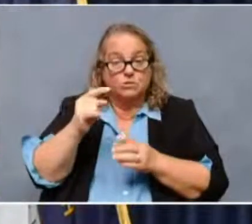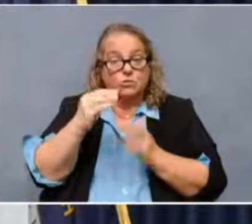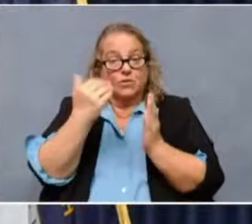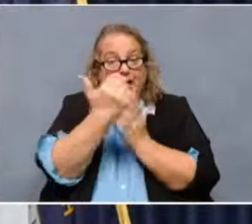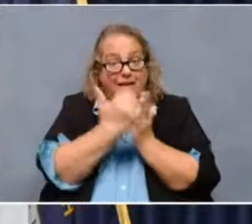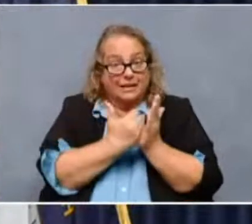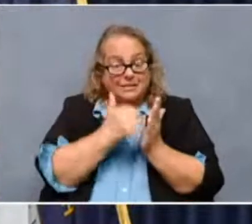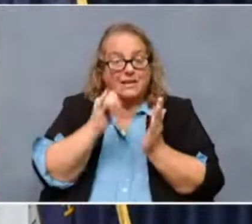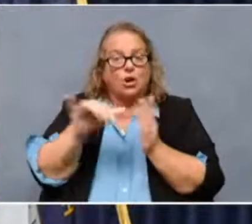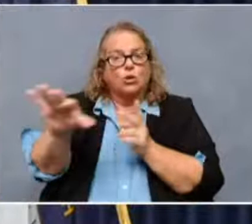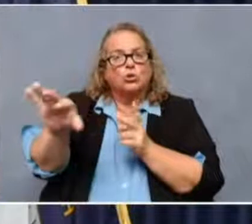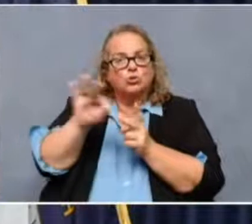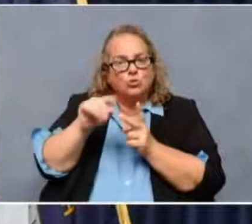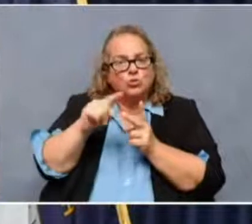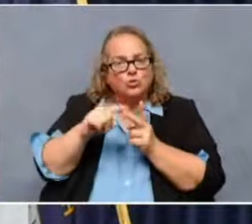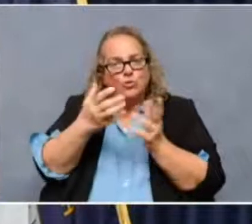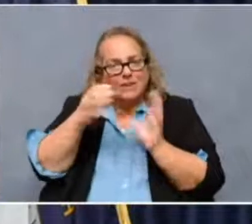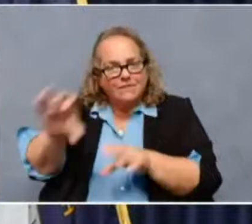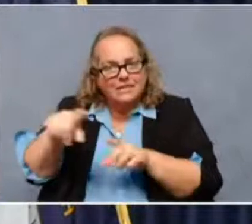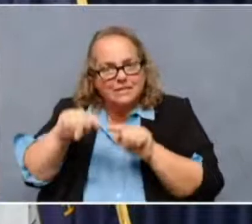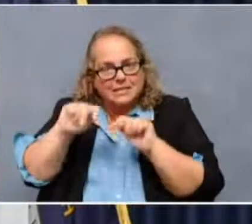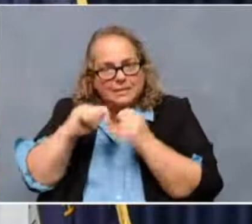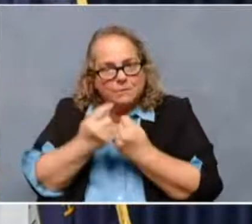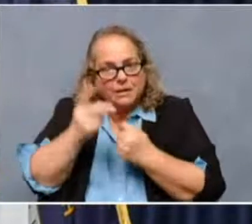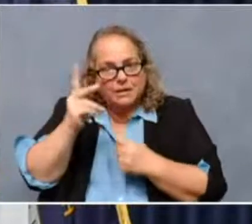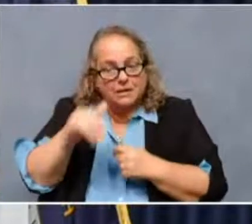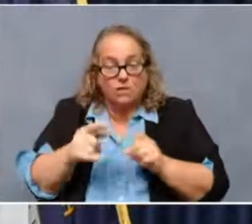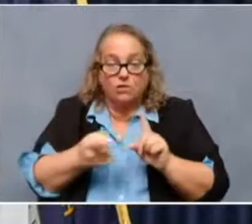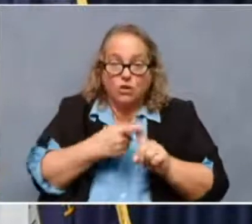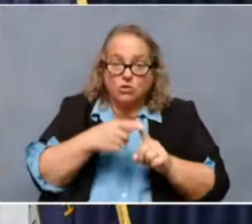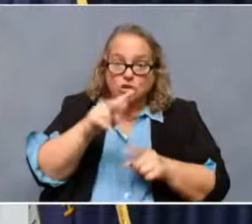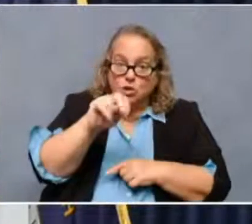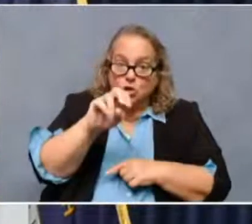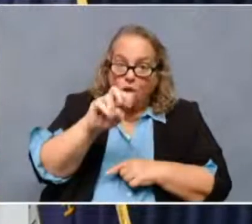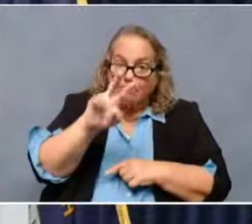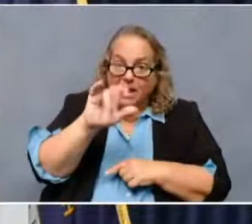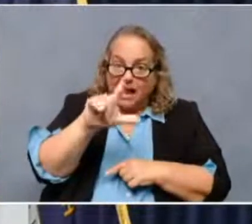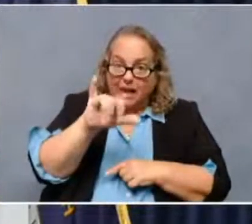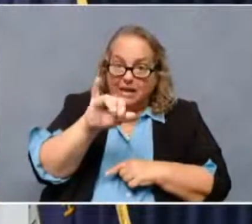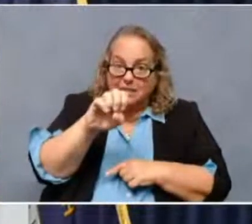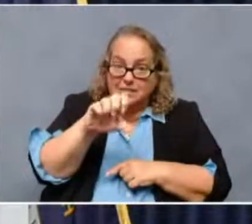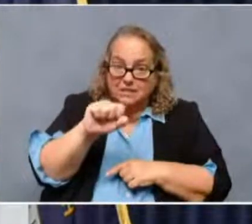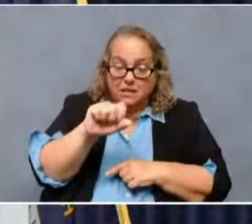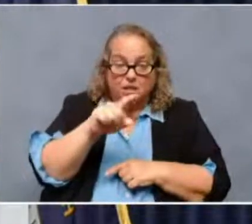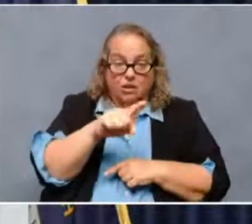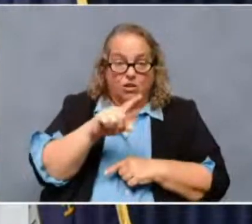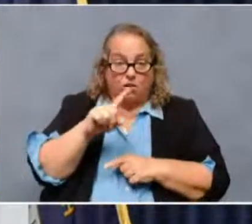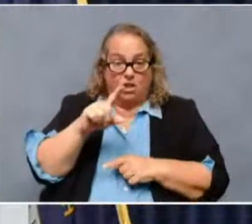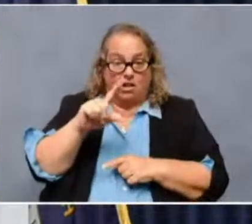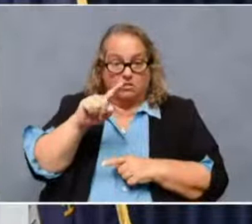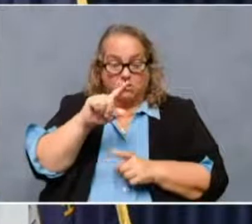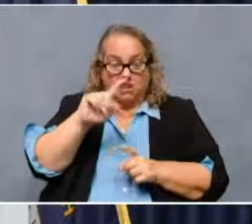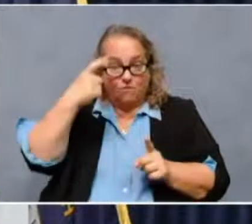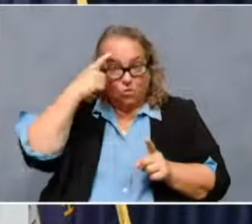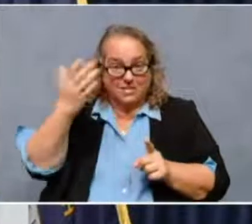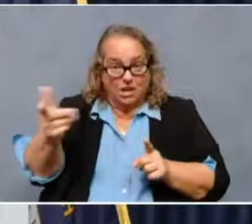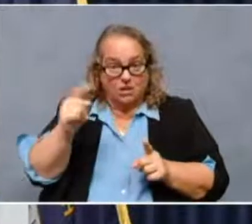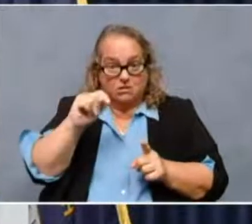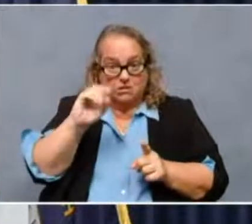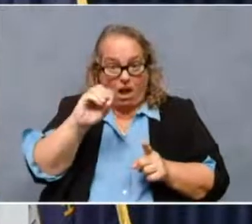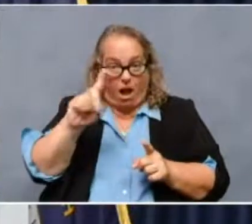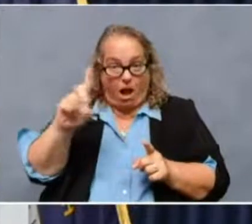Team Kentucky, and the first is Novellus. The Governor was just in Todd County yesterday to celebrate the grand opening of their